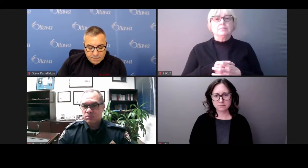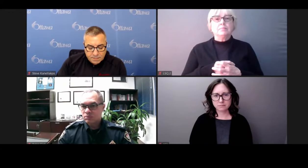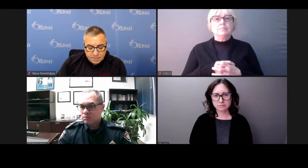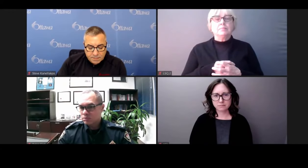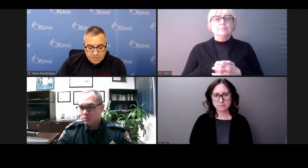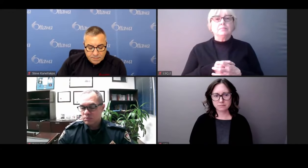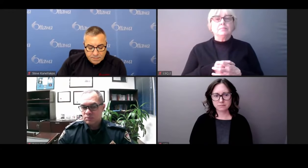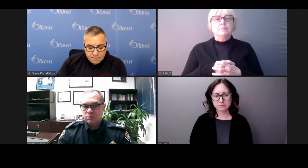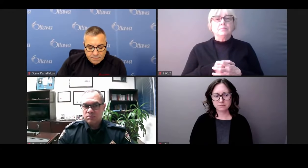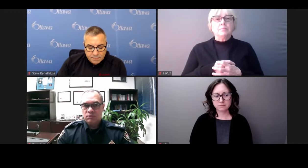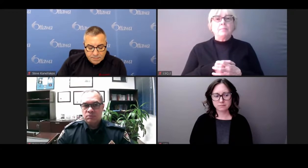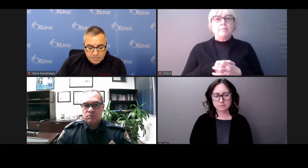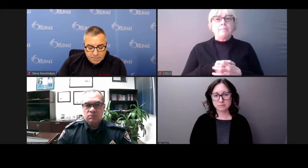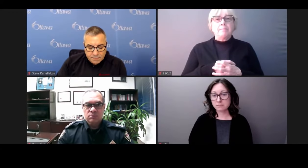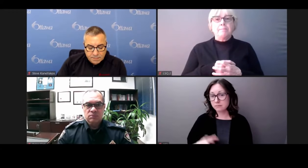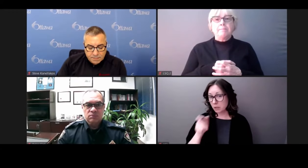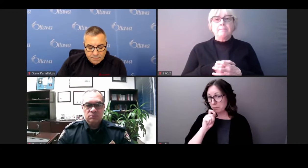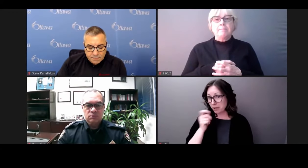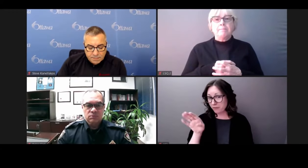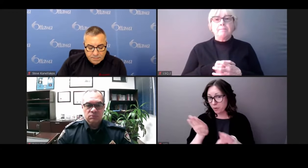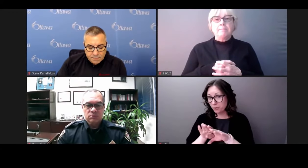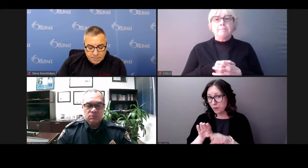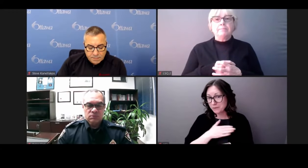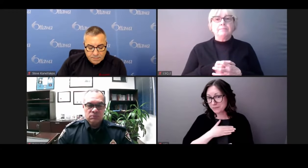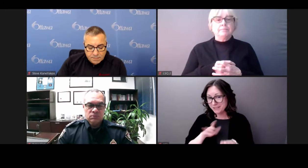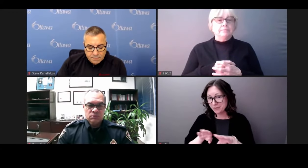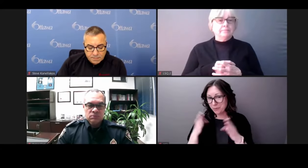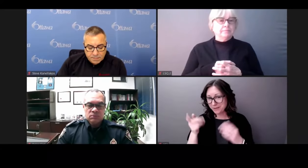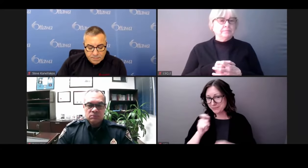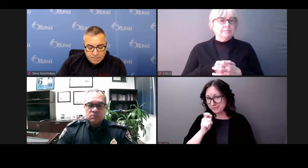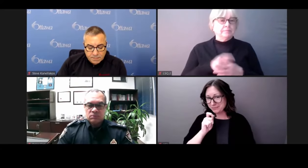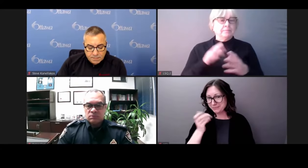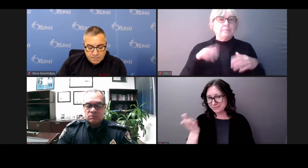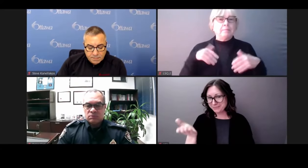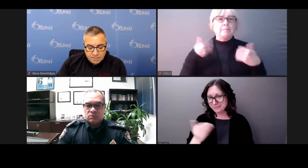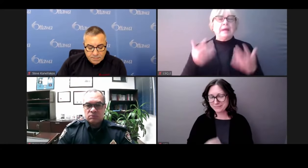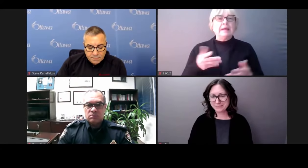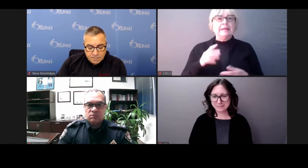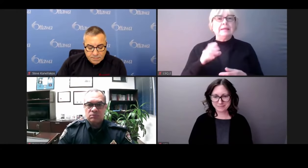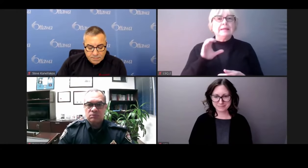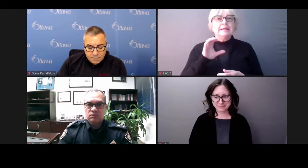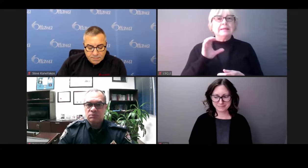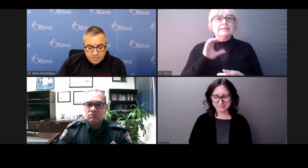Marie-Christine, unmute please. So we can hear you.